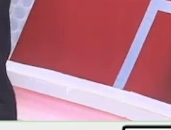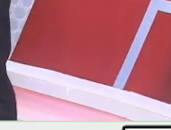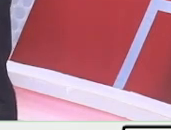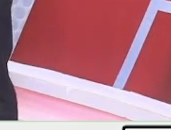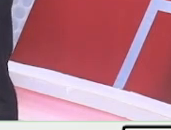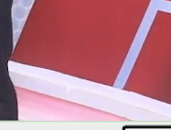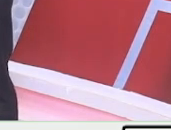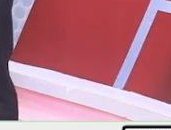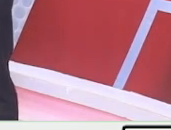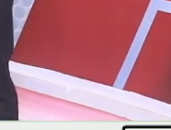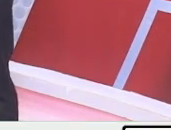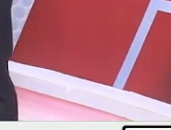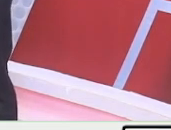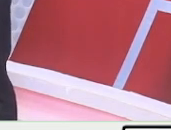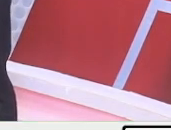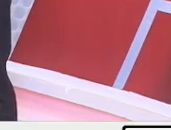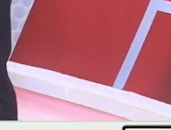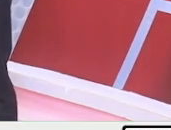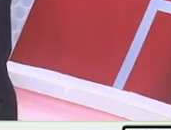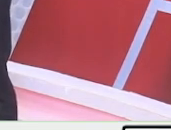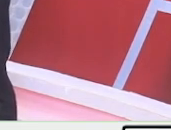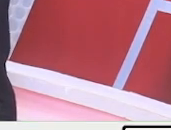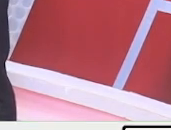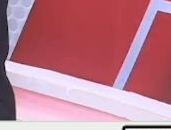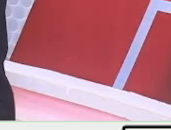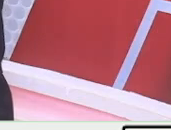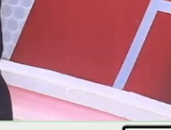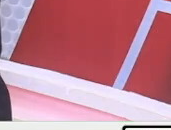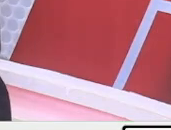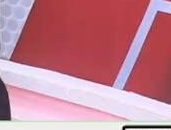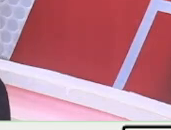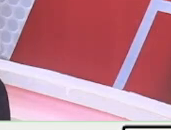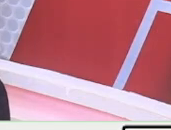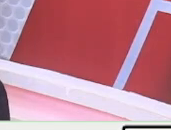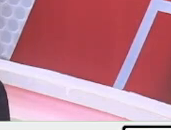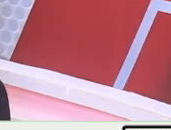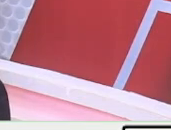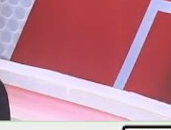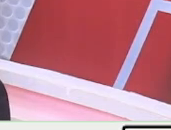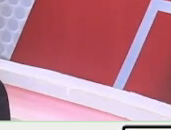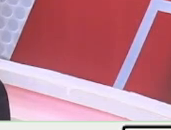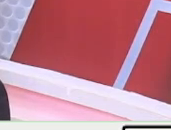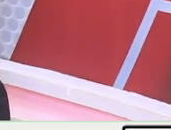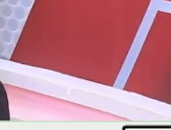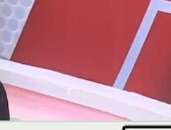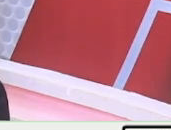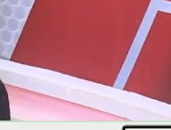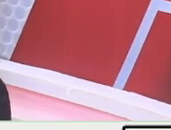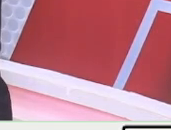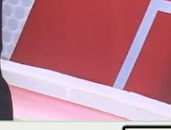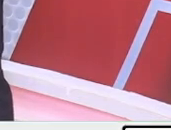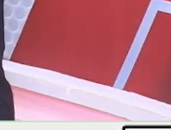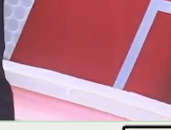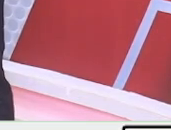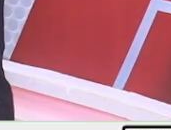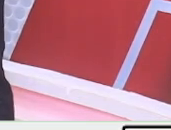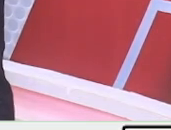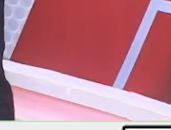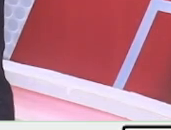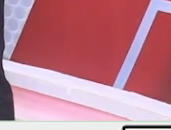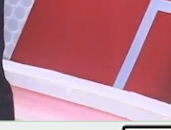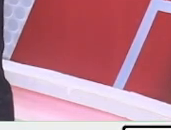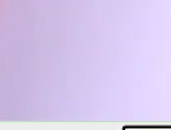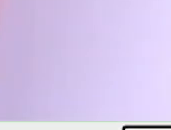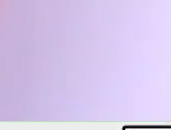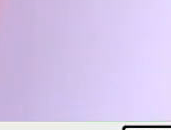that is what you're telling us, yes, that you have a unique logo. Yes. So where do I start? So, well,